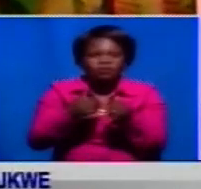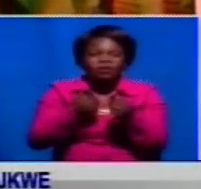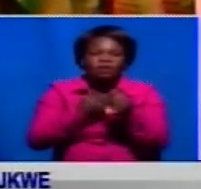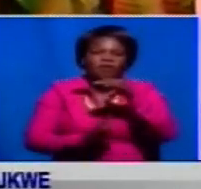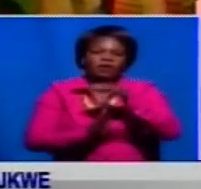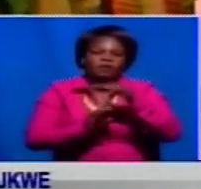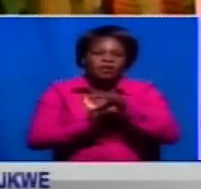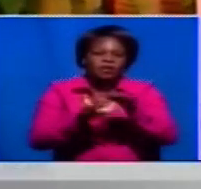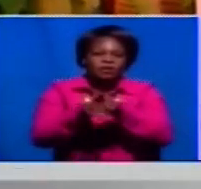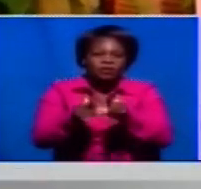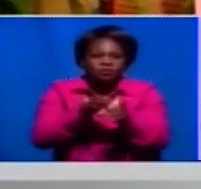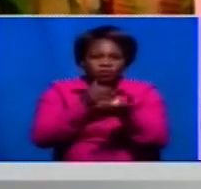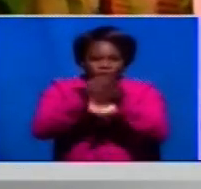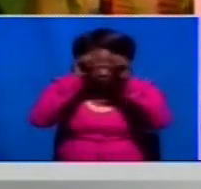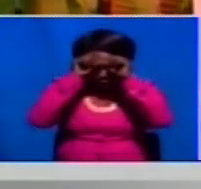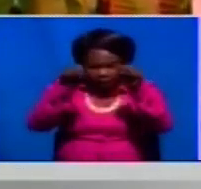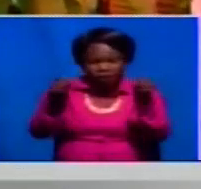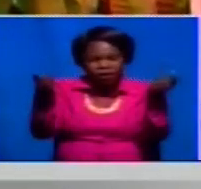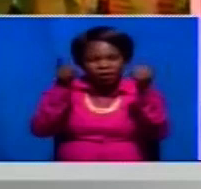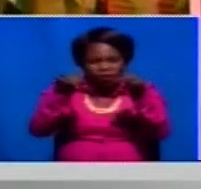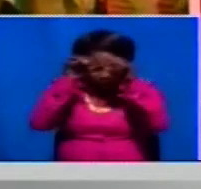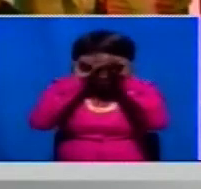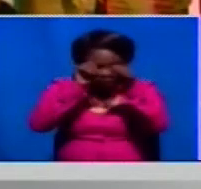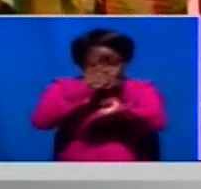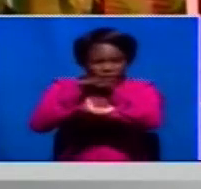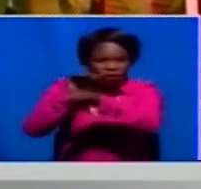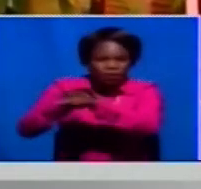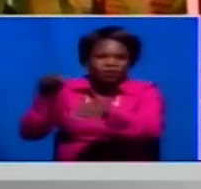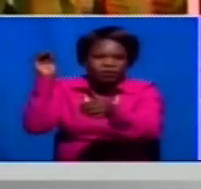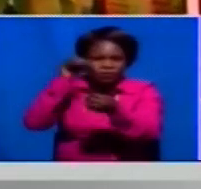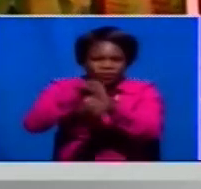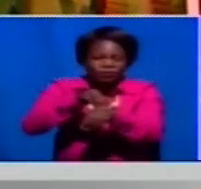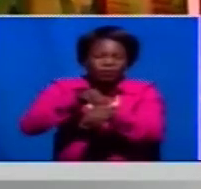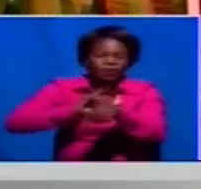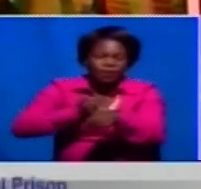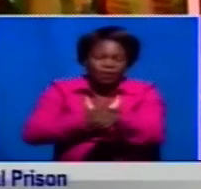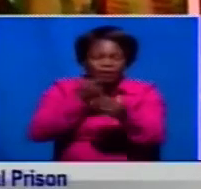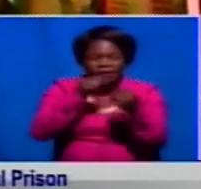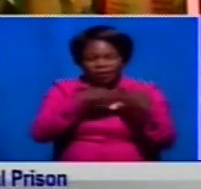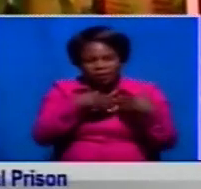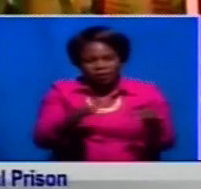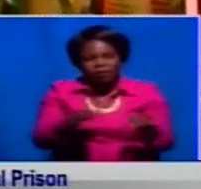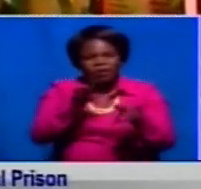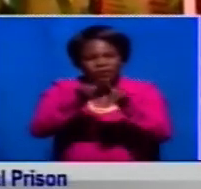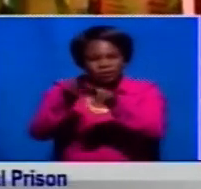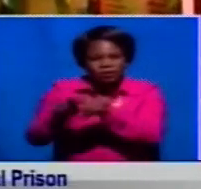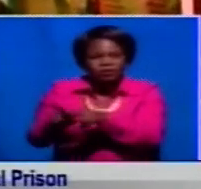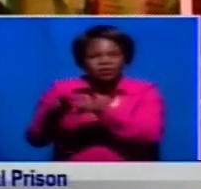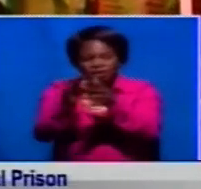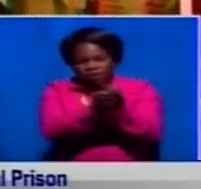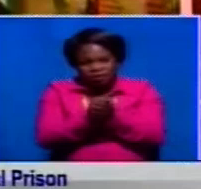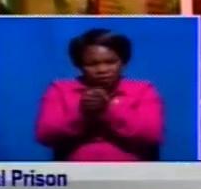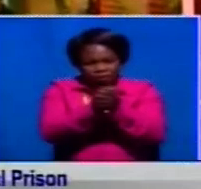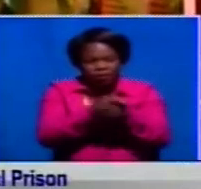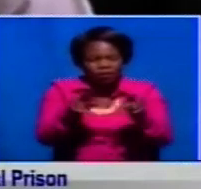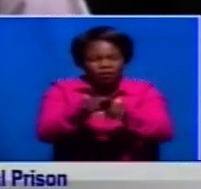the President. Because when the President calls upon us, we should be open to sit down, dialogue as Zambians and make the changes that we